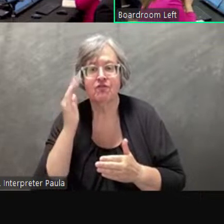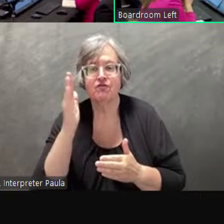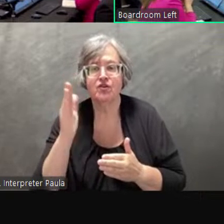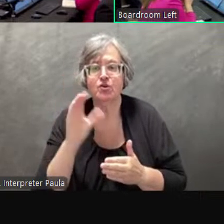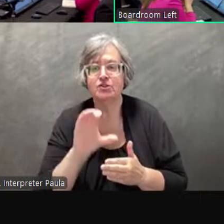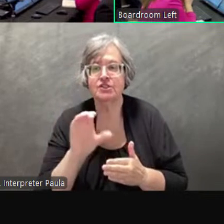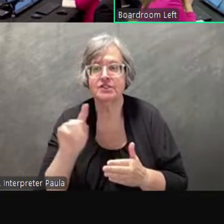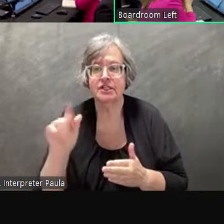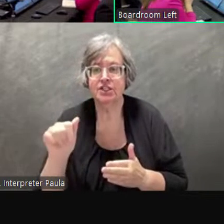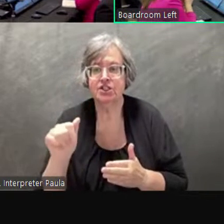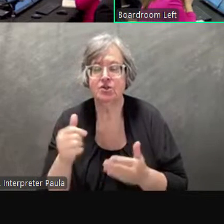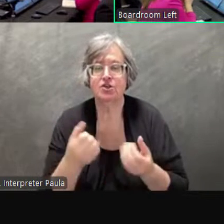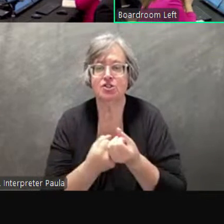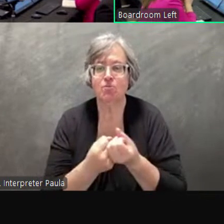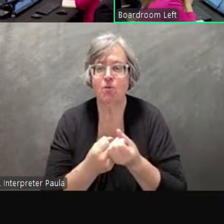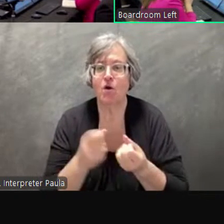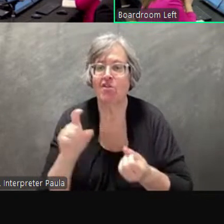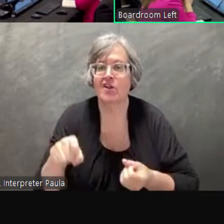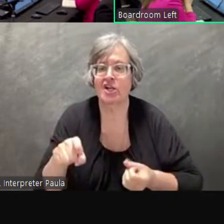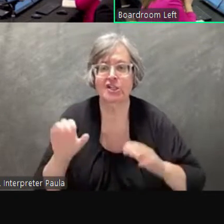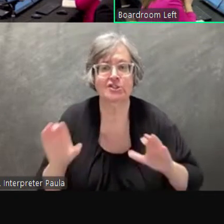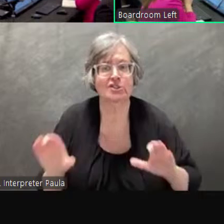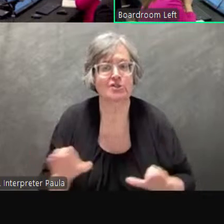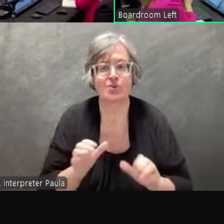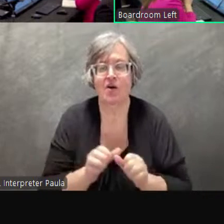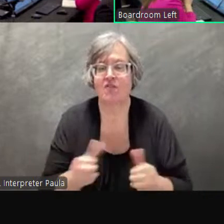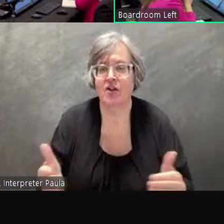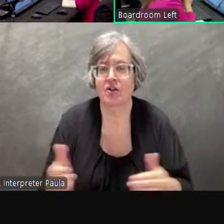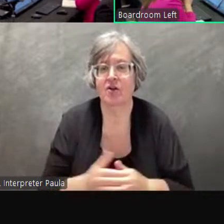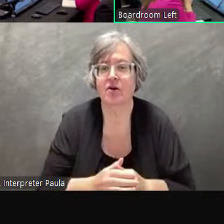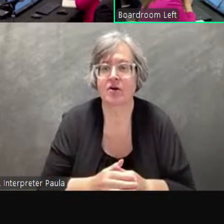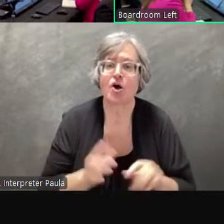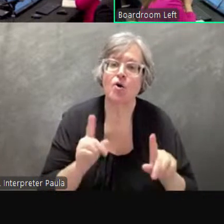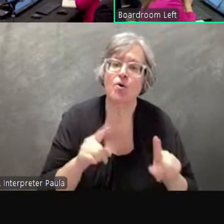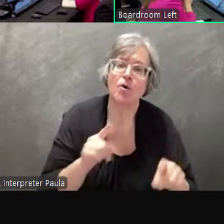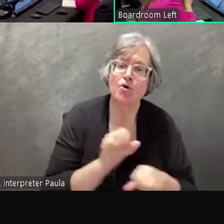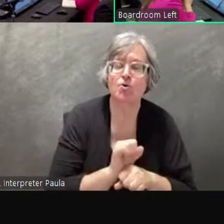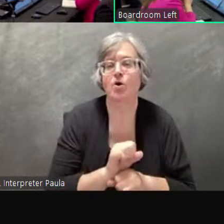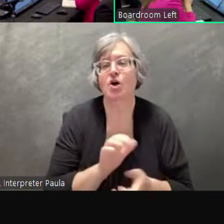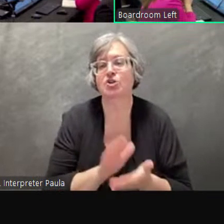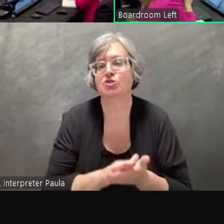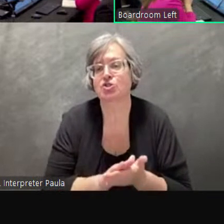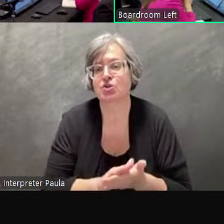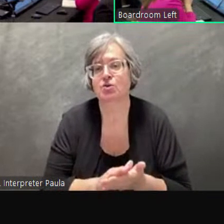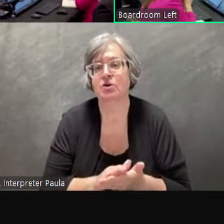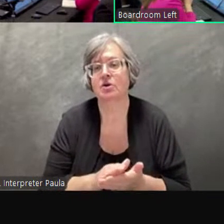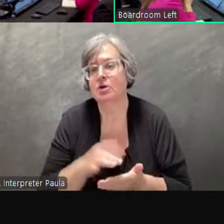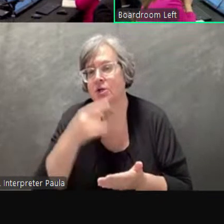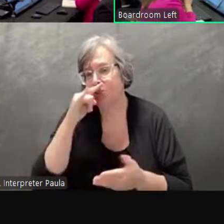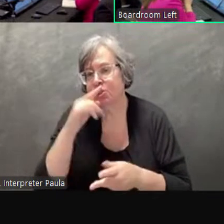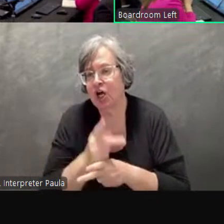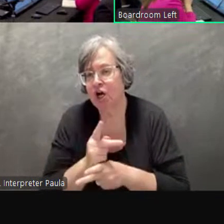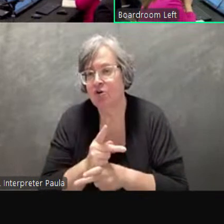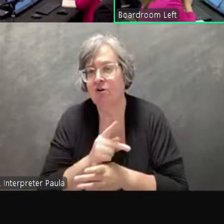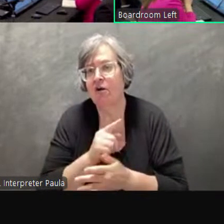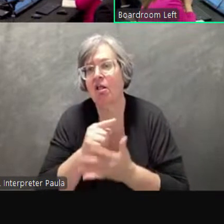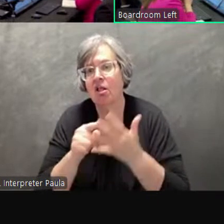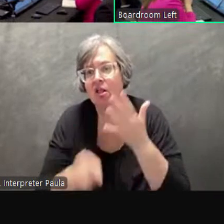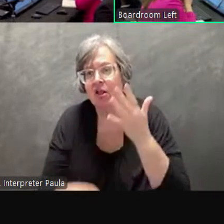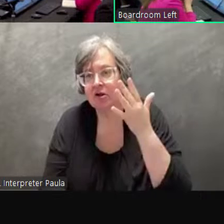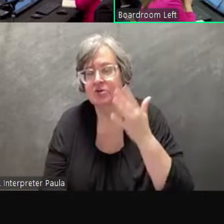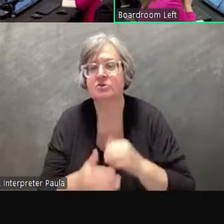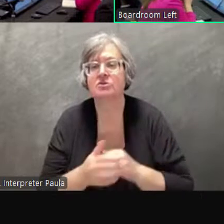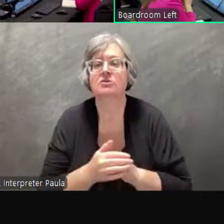would support their needs to do everything from going to work, to school, to childcare, to the grocery store on a